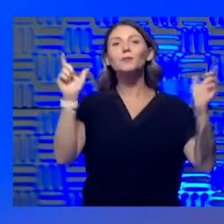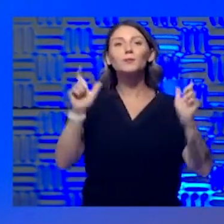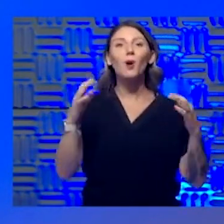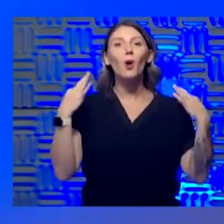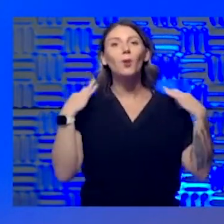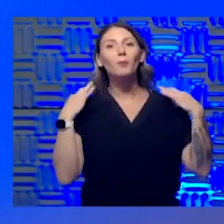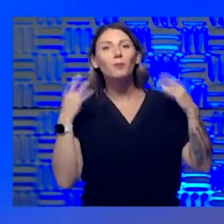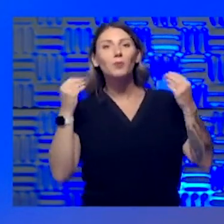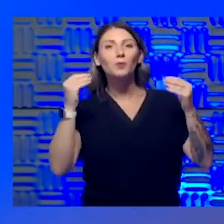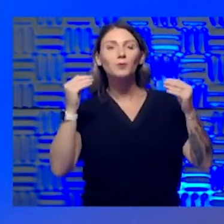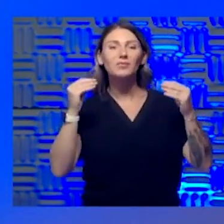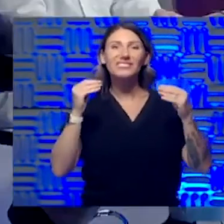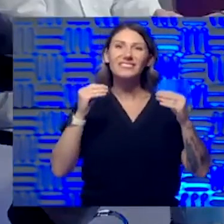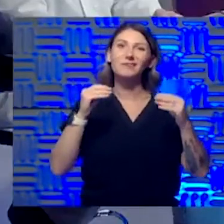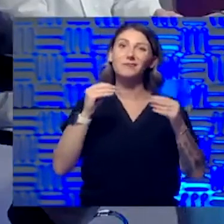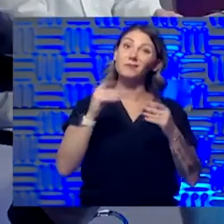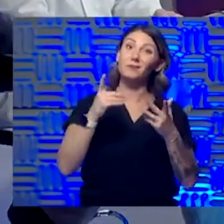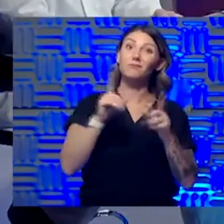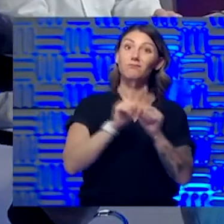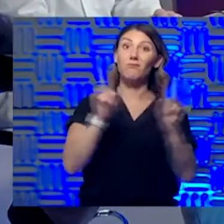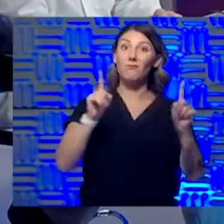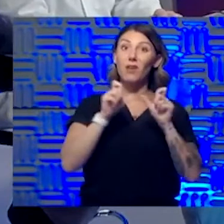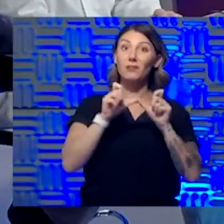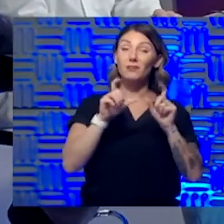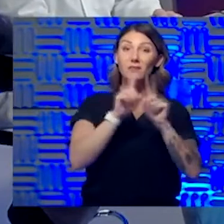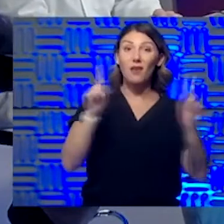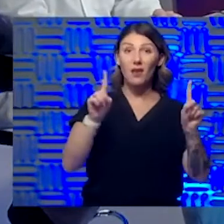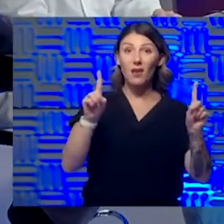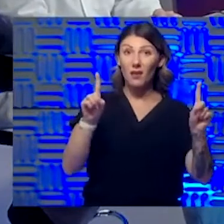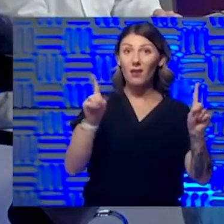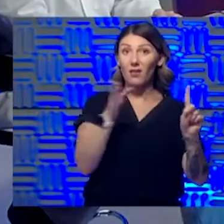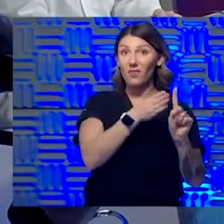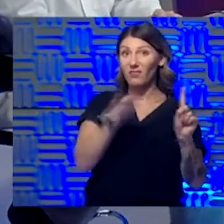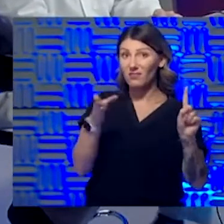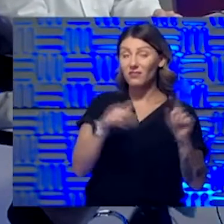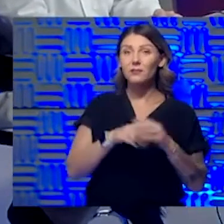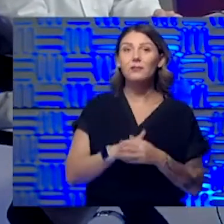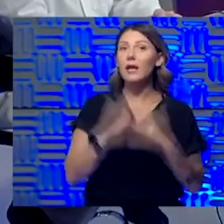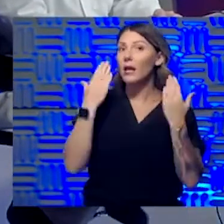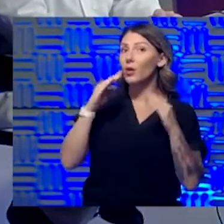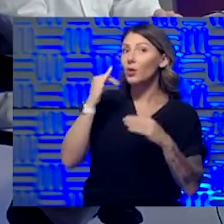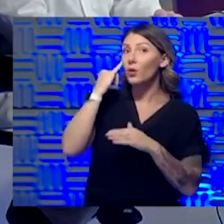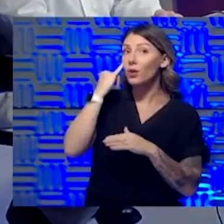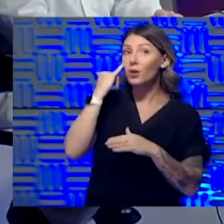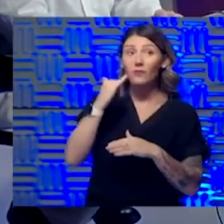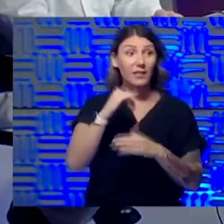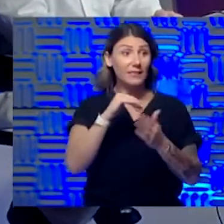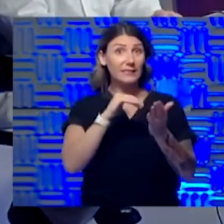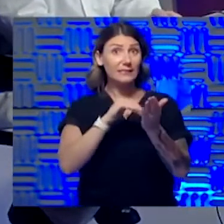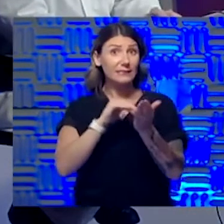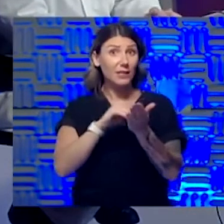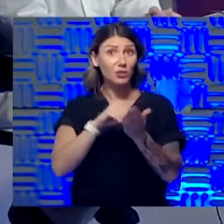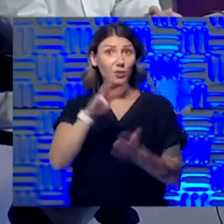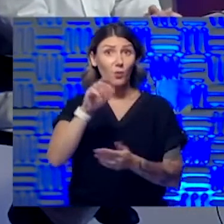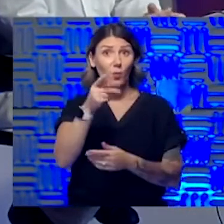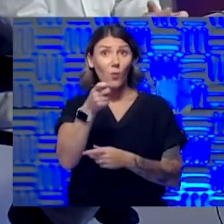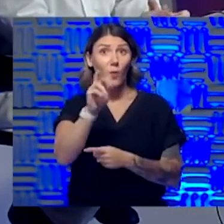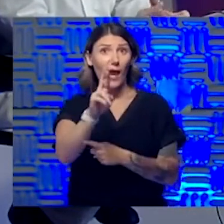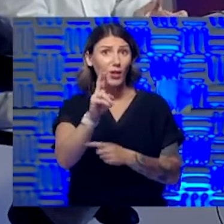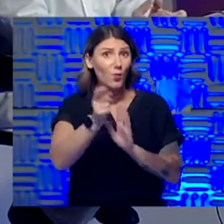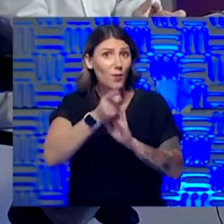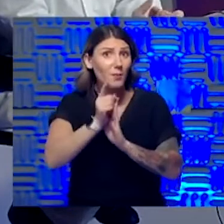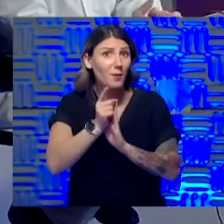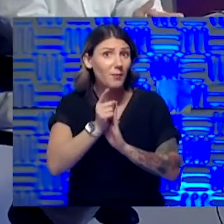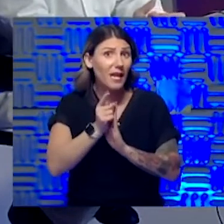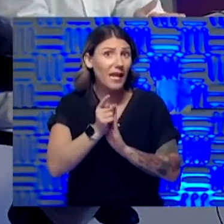that distance. We do have a couple of more questions. I don't know if Dr. Wagner. Wagner, do you have one more minute? Dr. Wagner, Jamie, can we keep you for